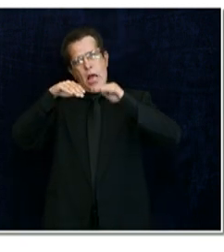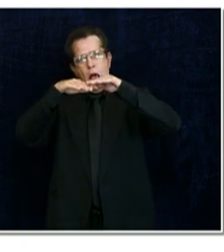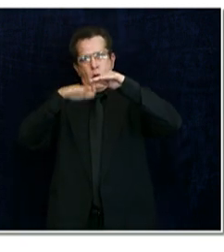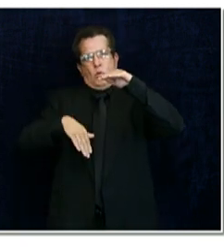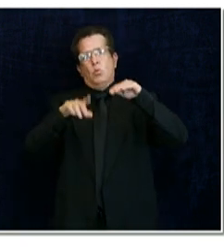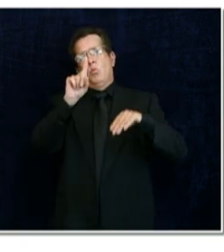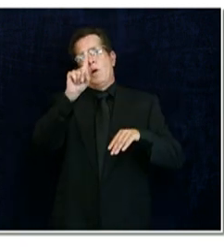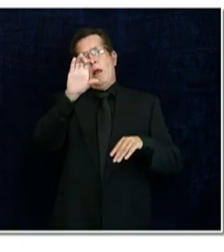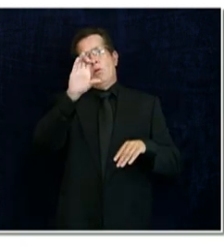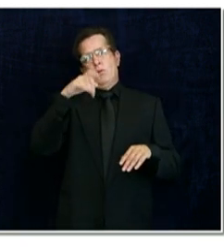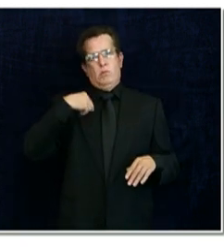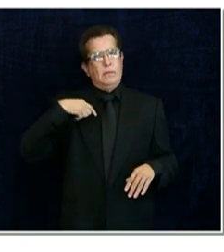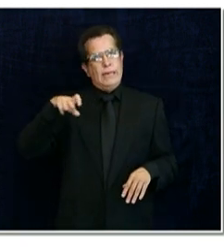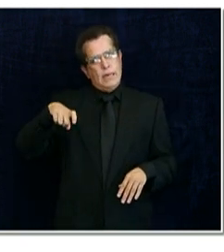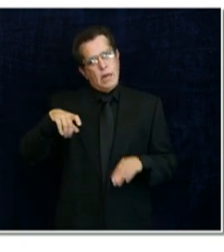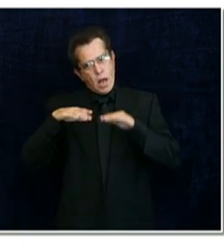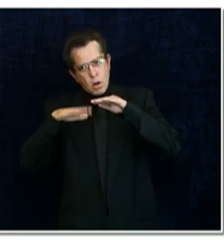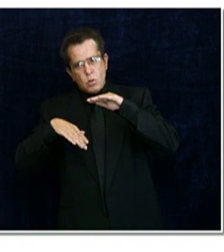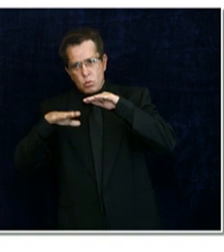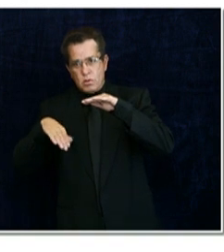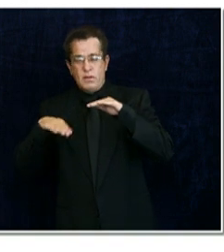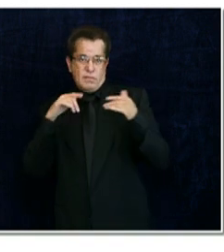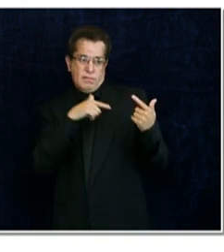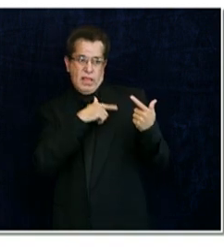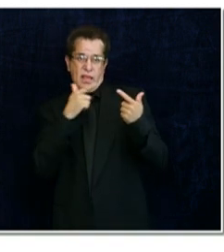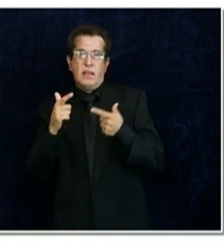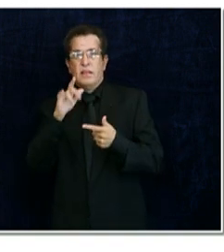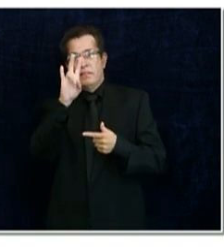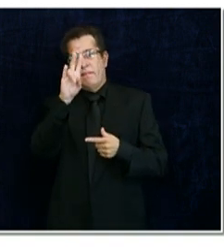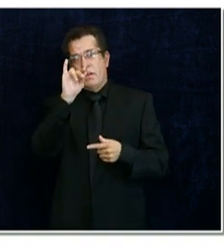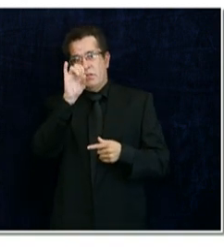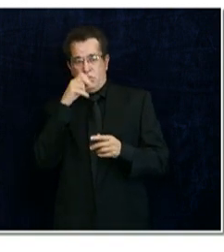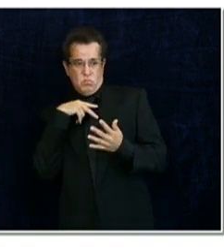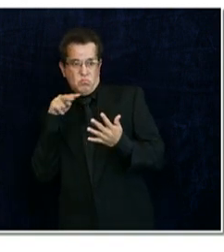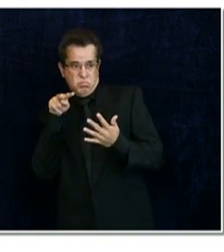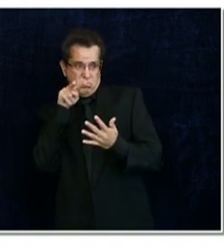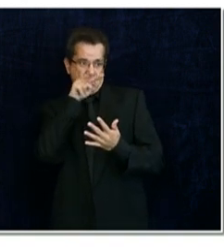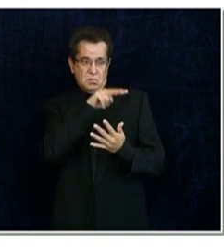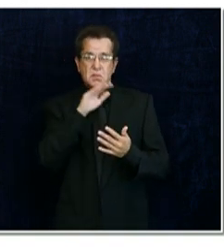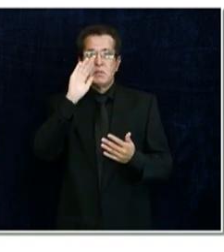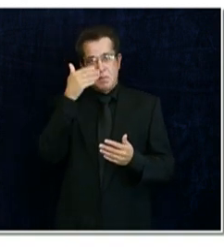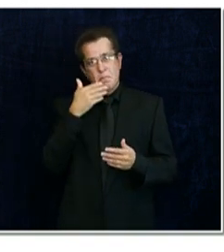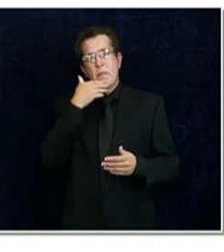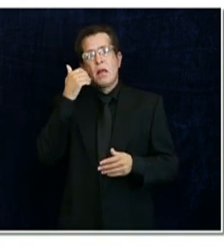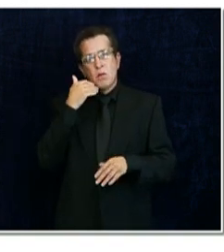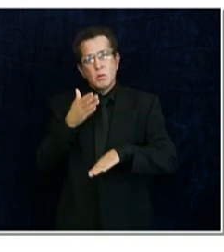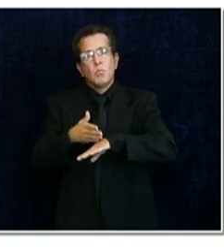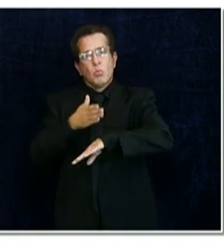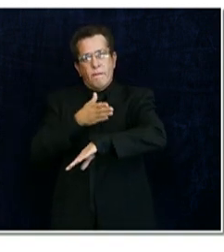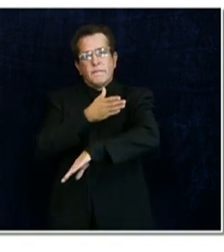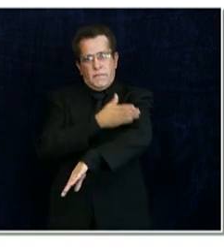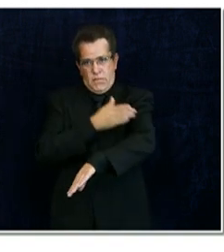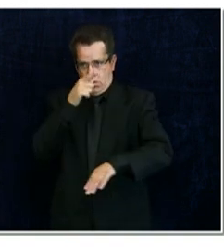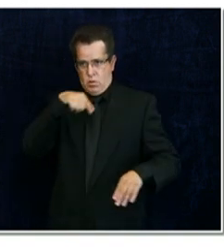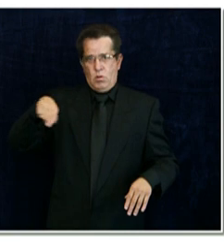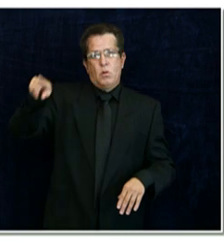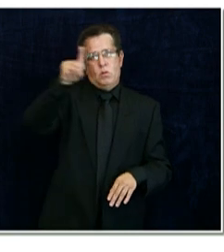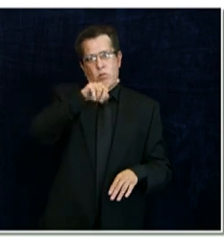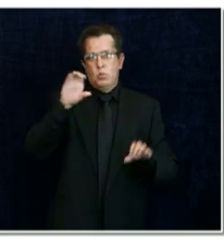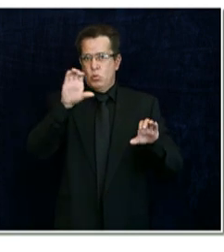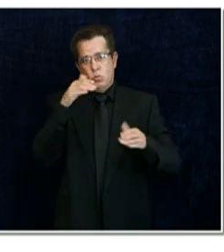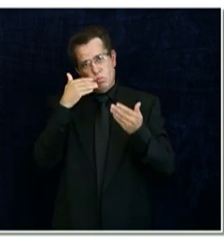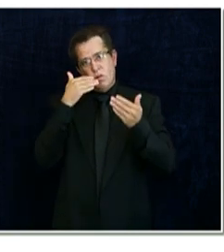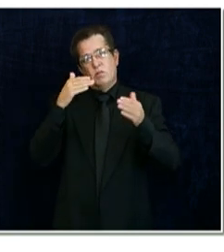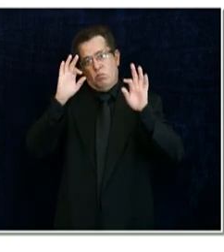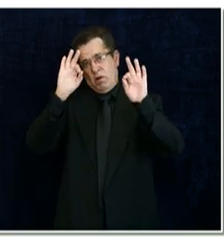100. The results over the past 7 days are promising and is due to everyone doing their part